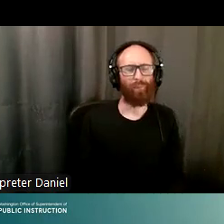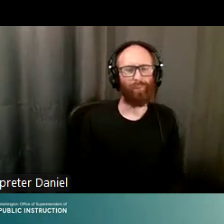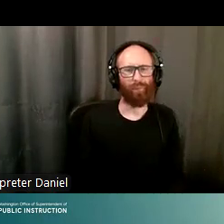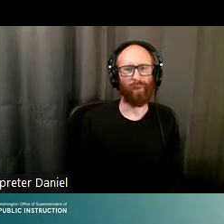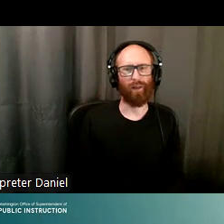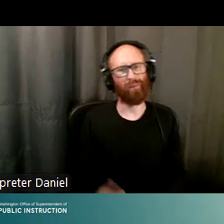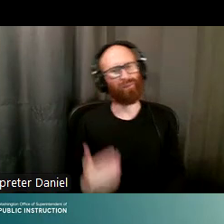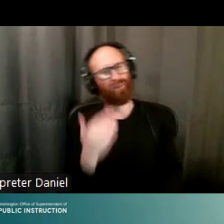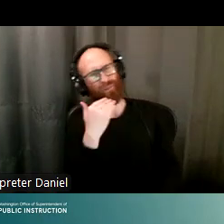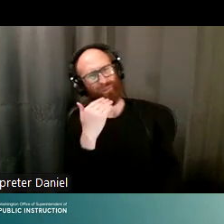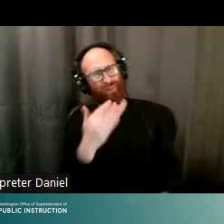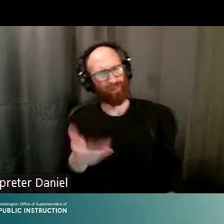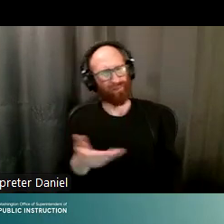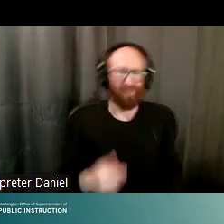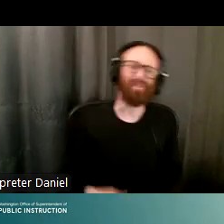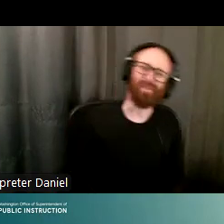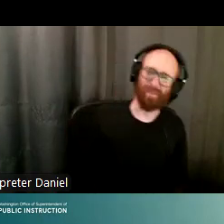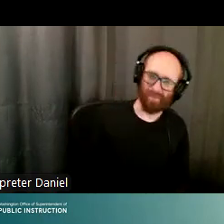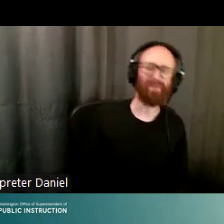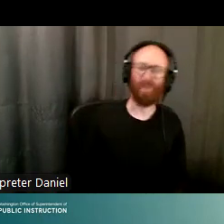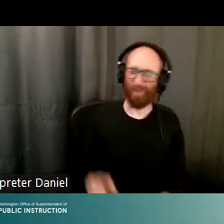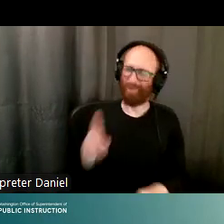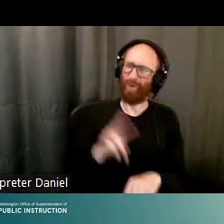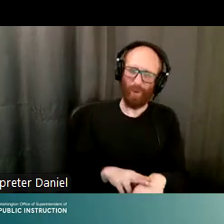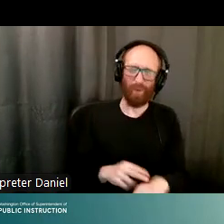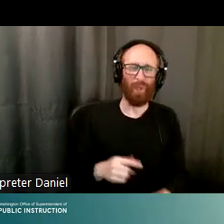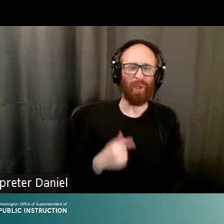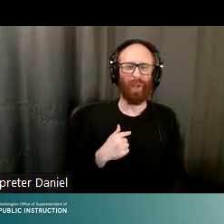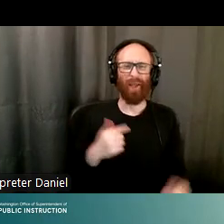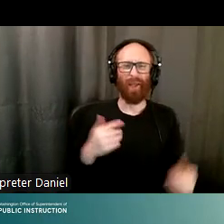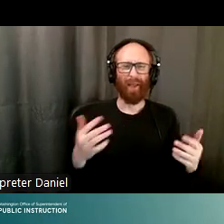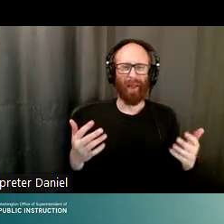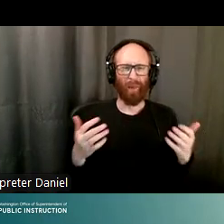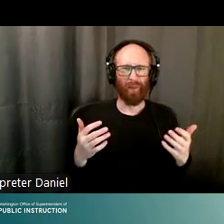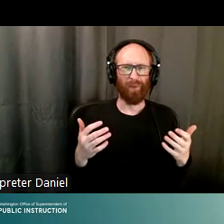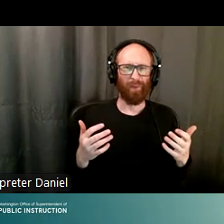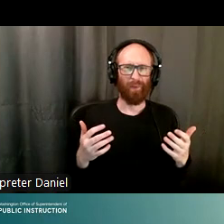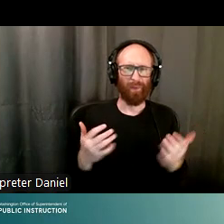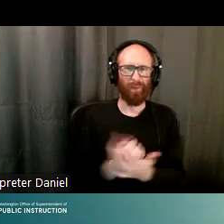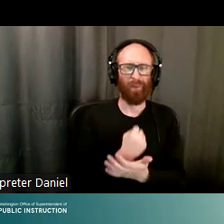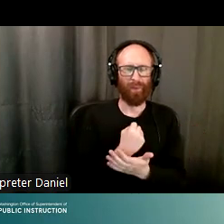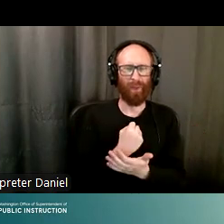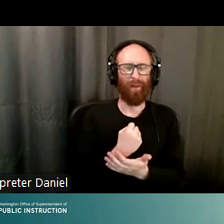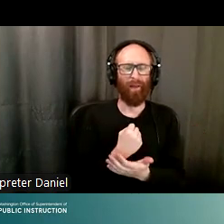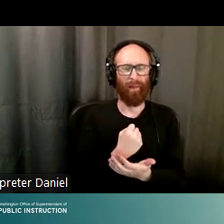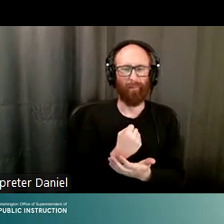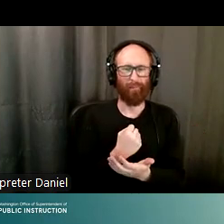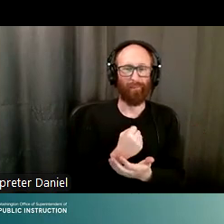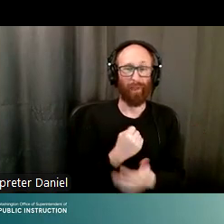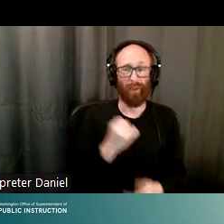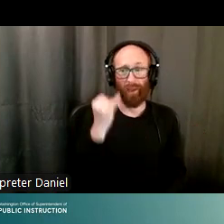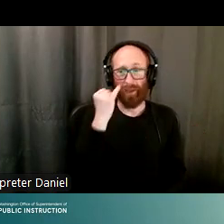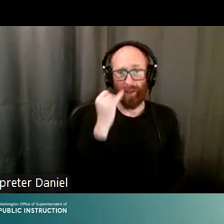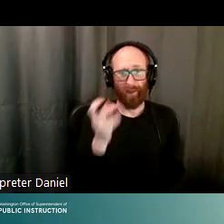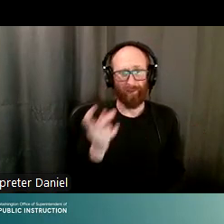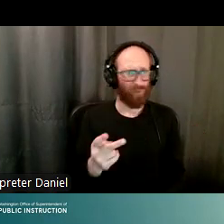Thanks for having us. Yes, of course. I would like to take this time for us to, if you both would like to